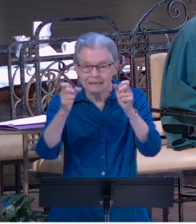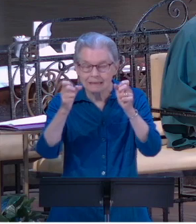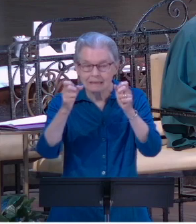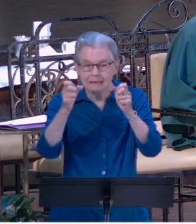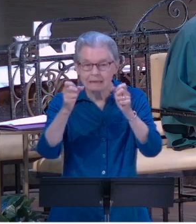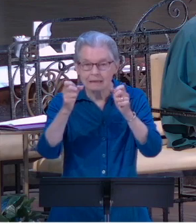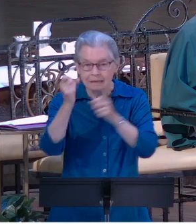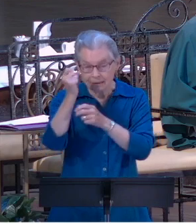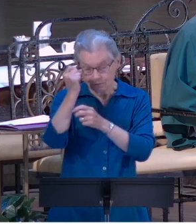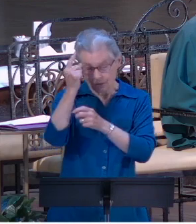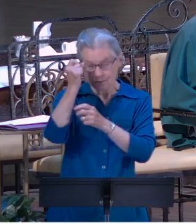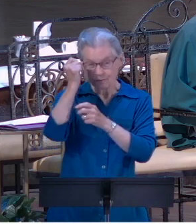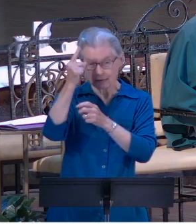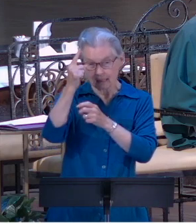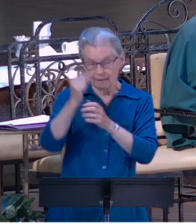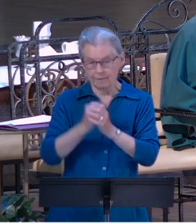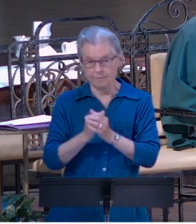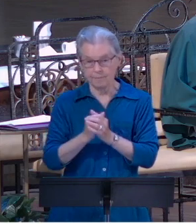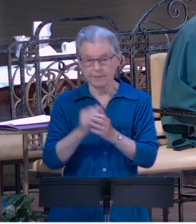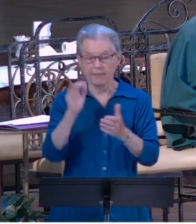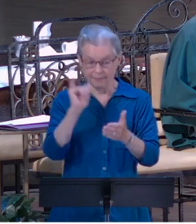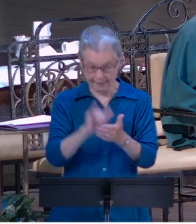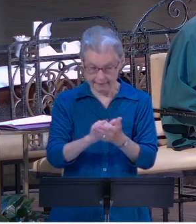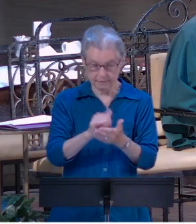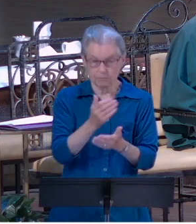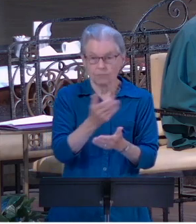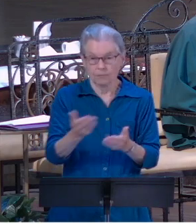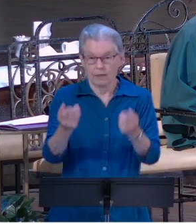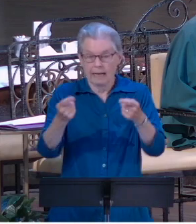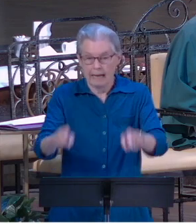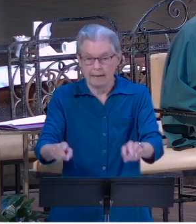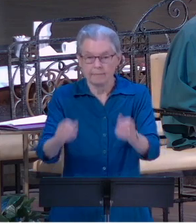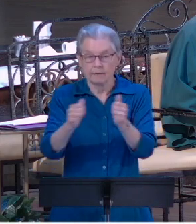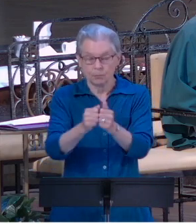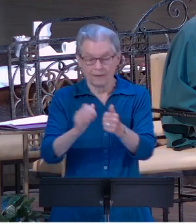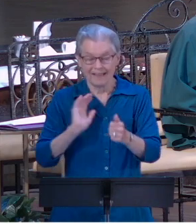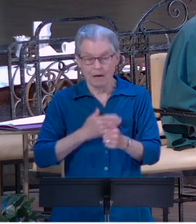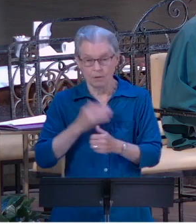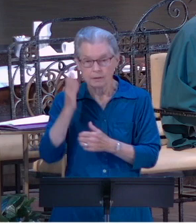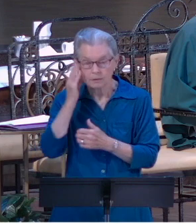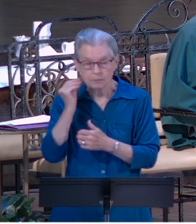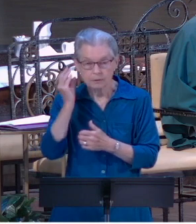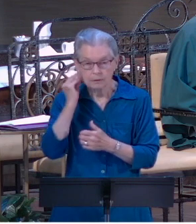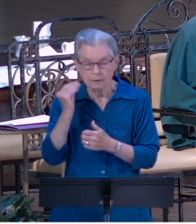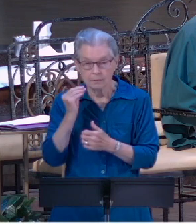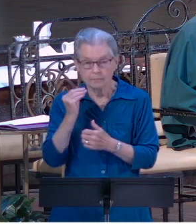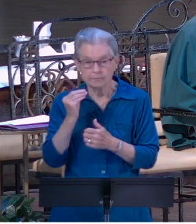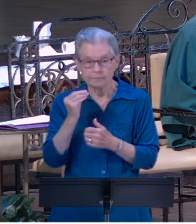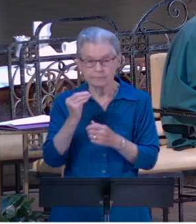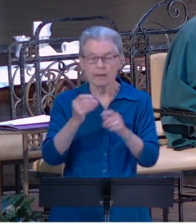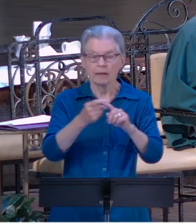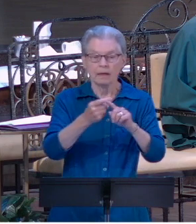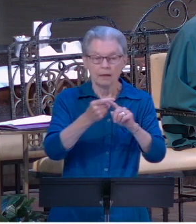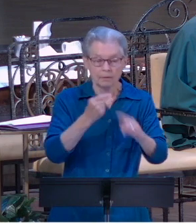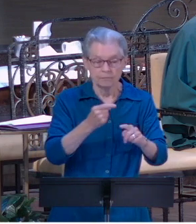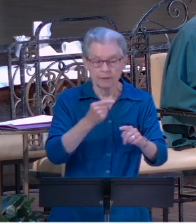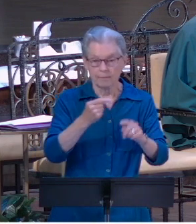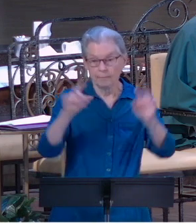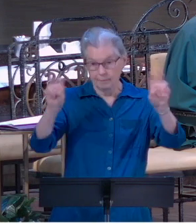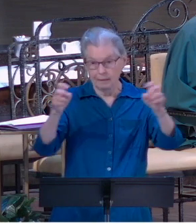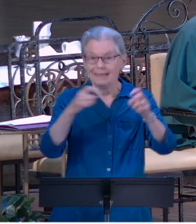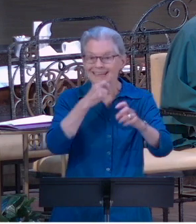So learn we did from our experiences, from many people, and from the desert